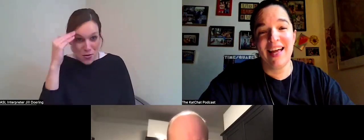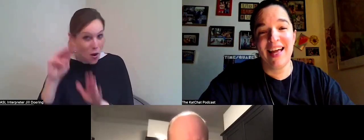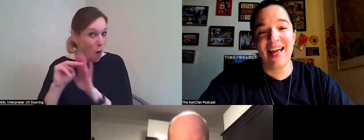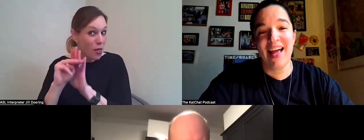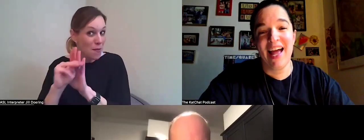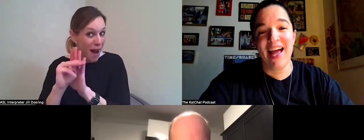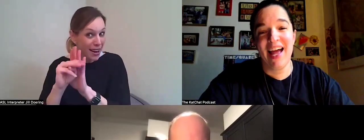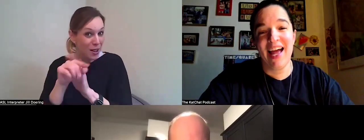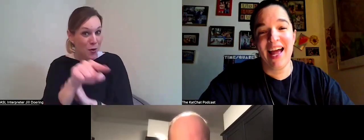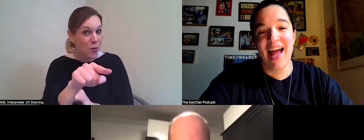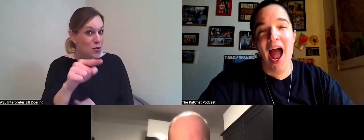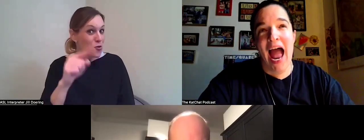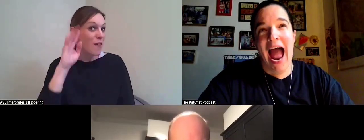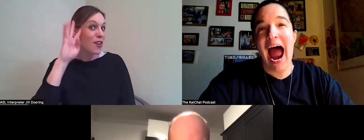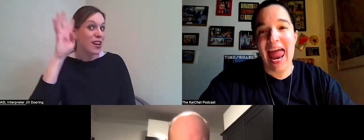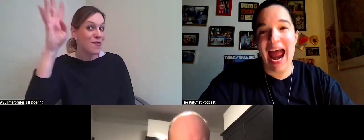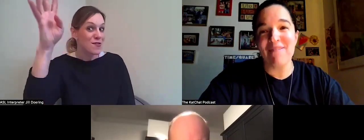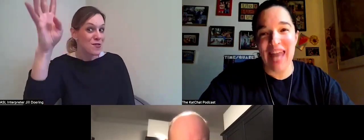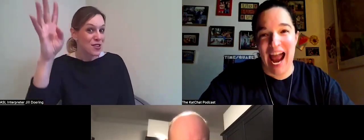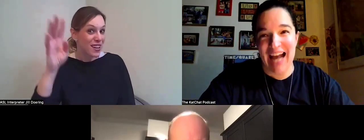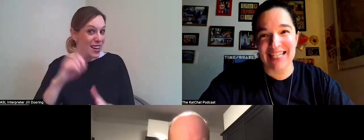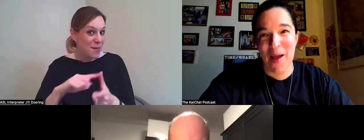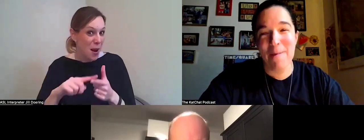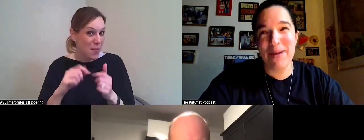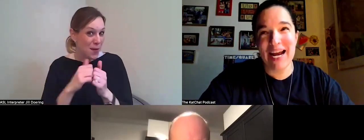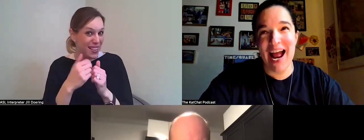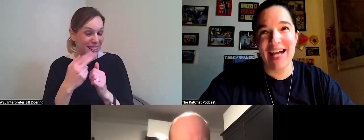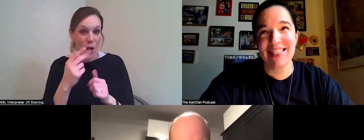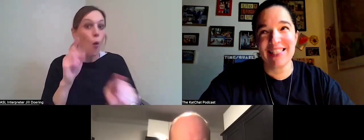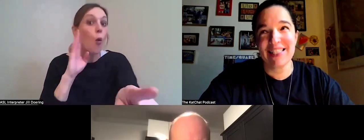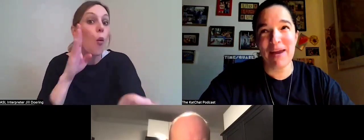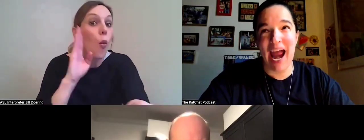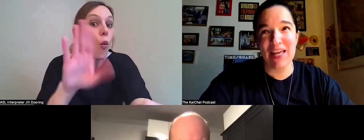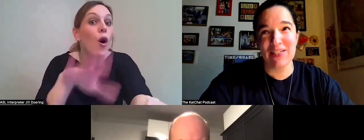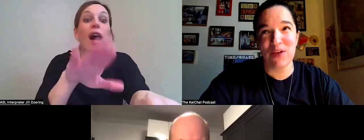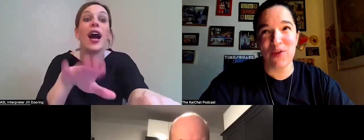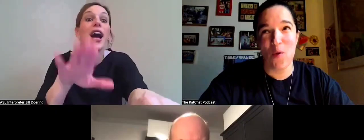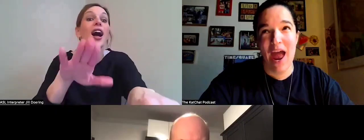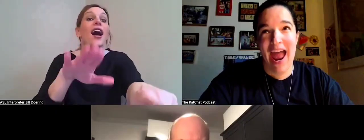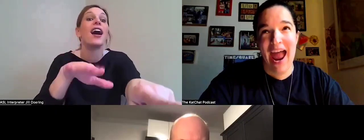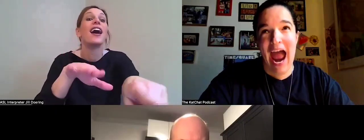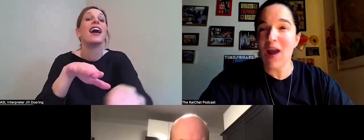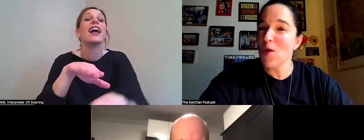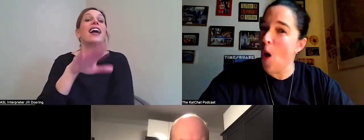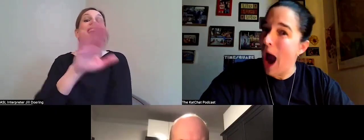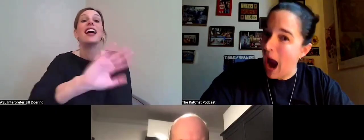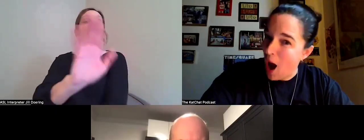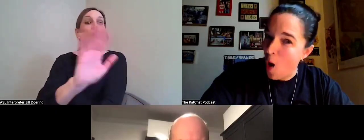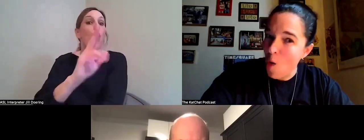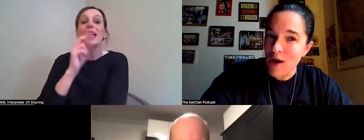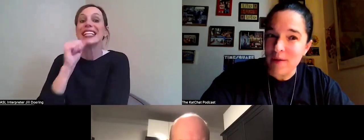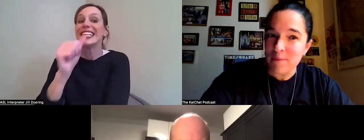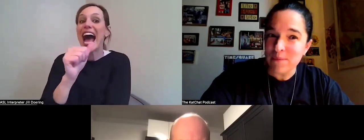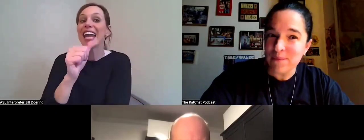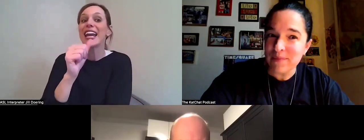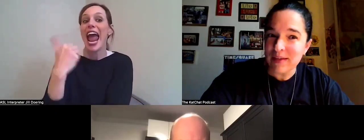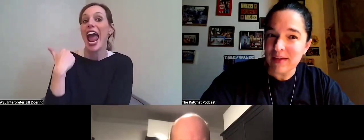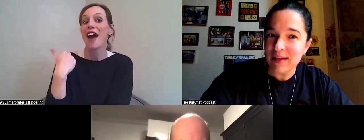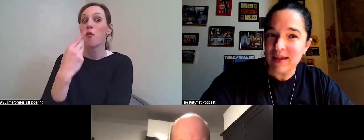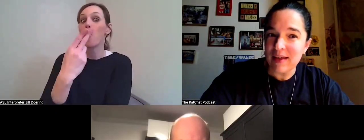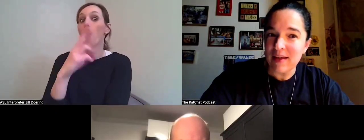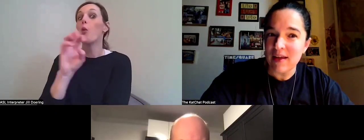write a Hallmark script? I have not. Because, to be honest with you, I don't know how.